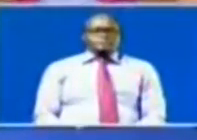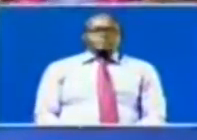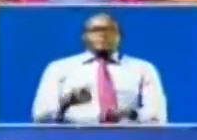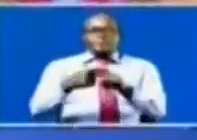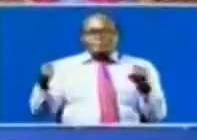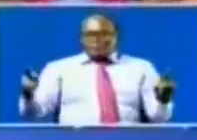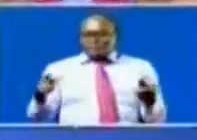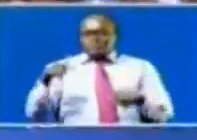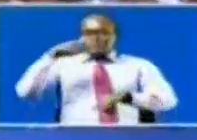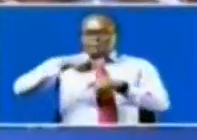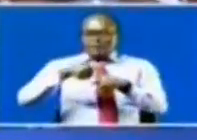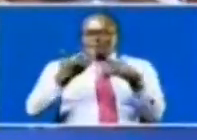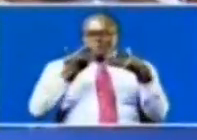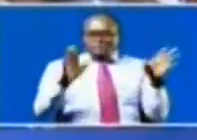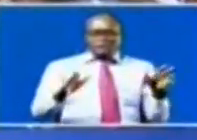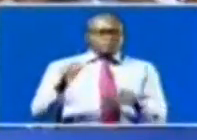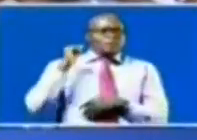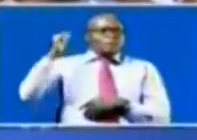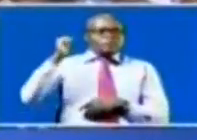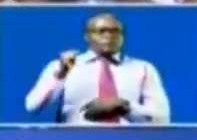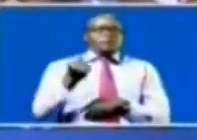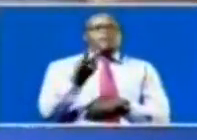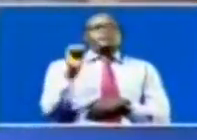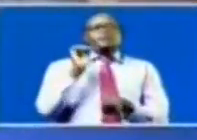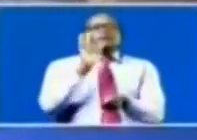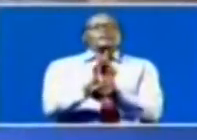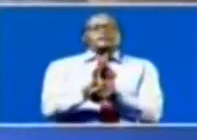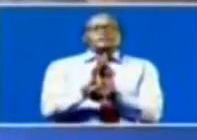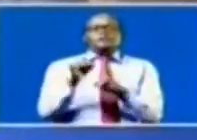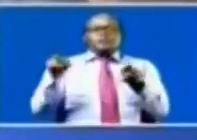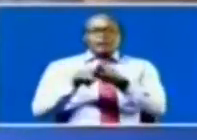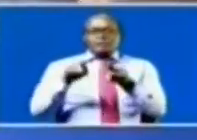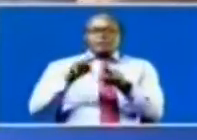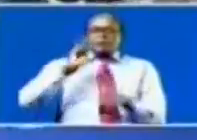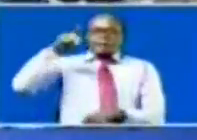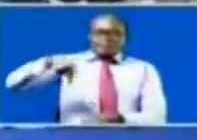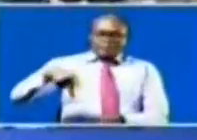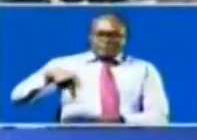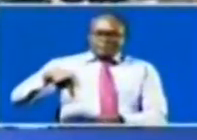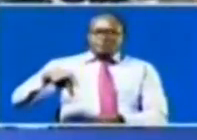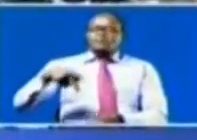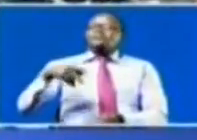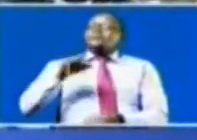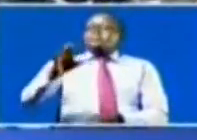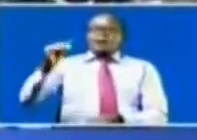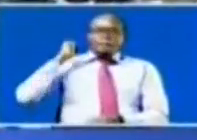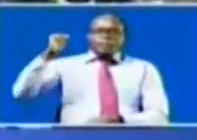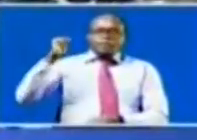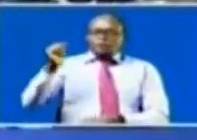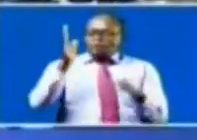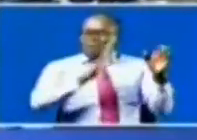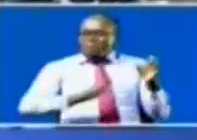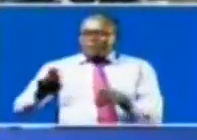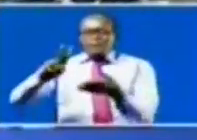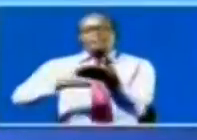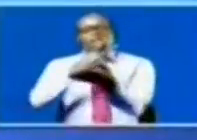However, since he left his political office in 2013 as the Gatanga Member of Parliament, all his political calculations